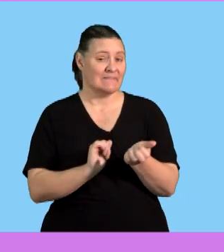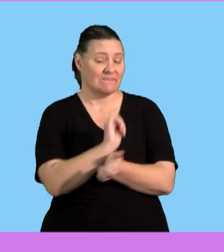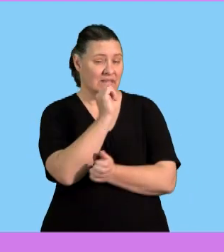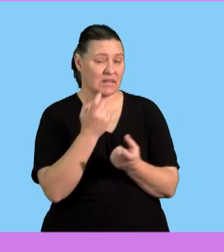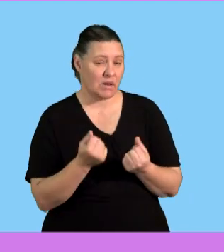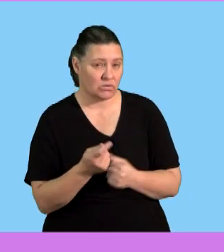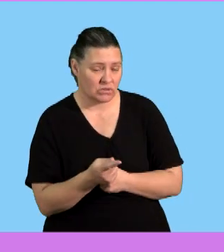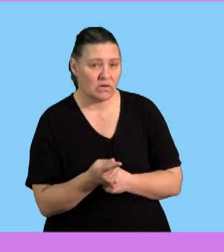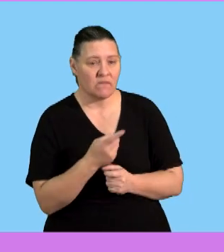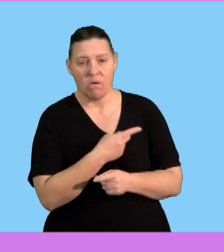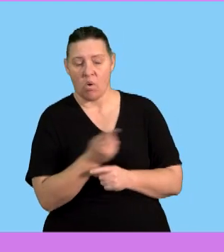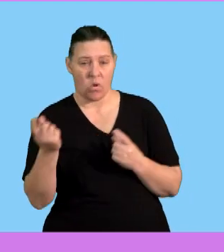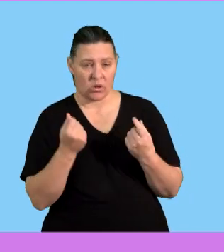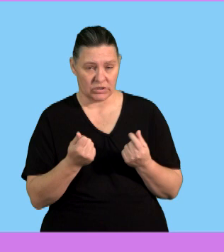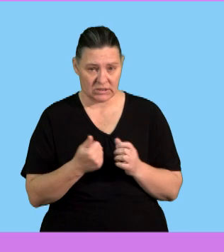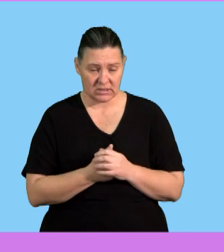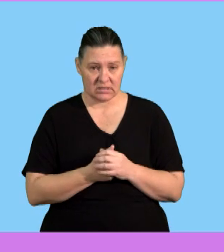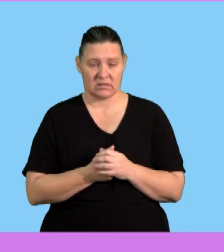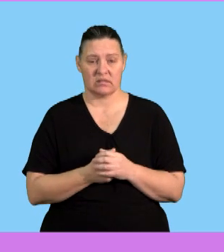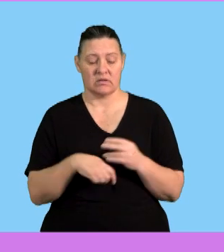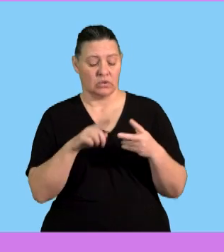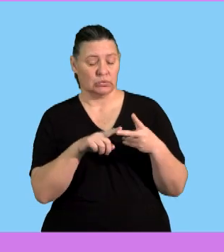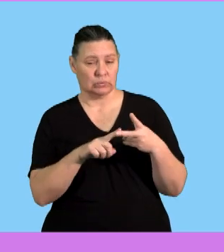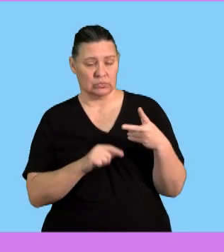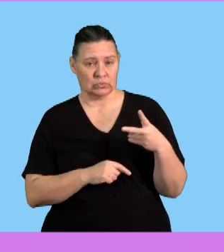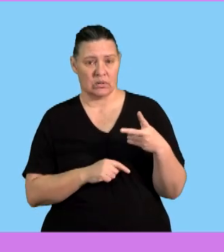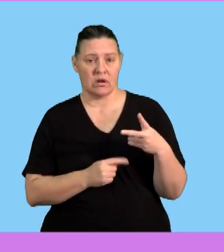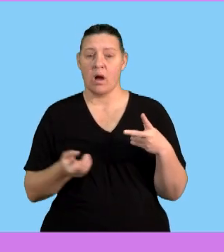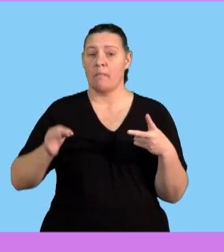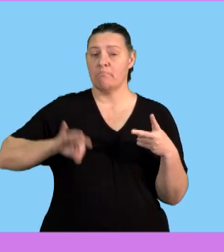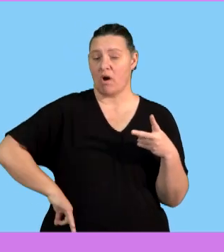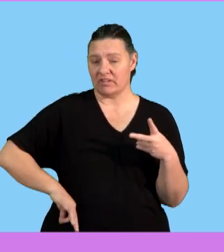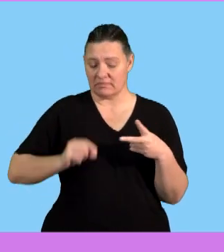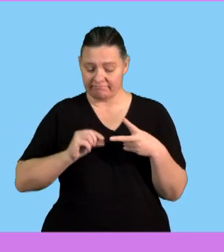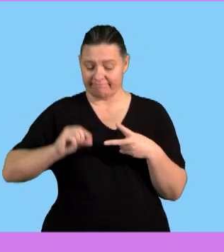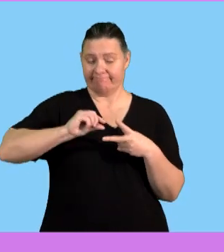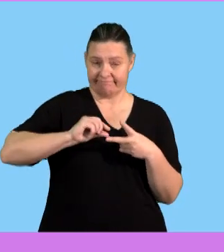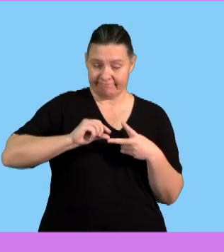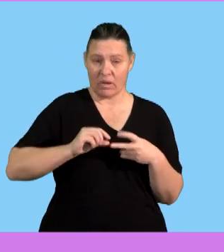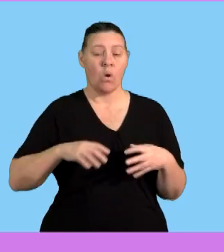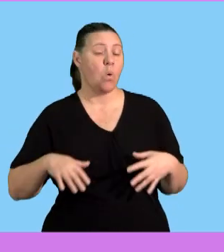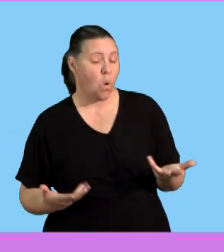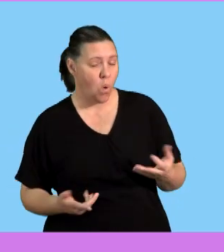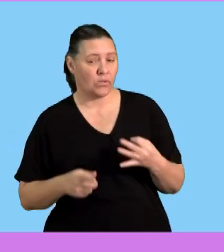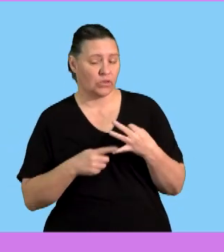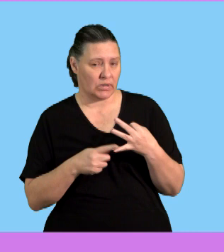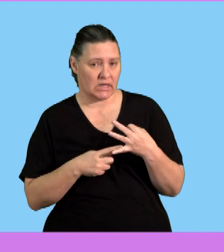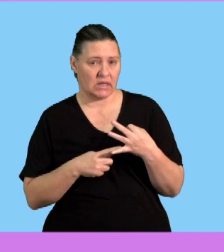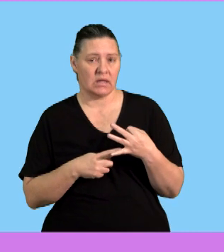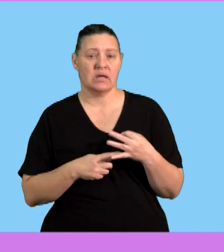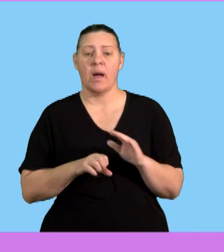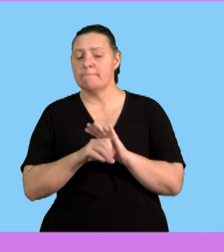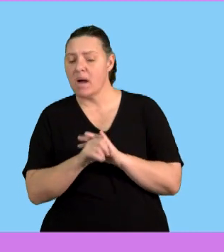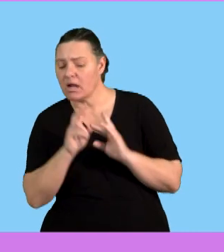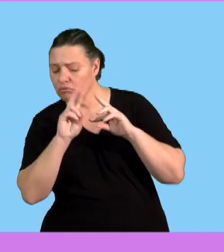fixed amount to all the costs. Number two, add a profit margin. Or number three, do